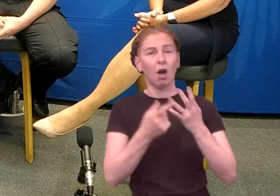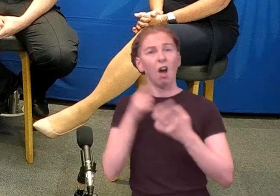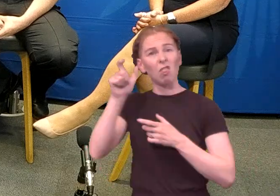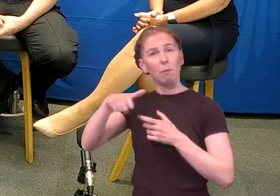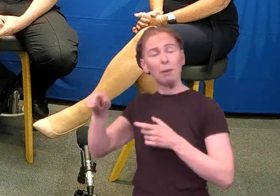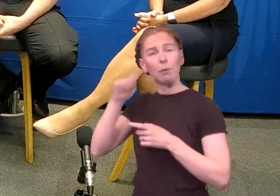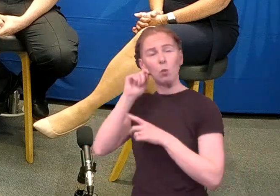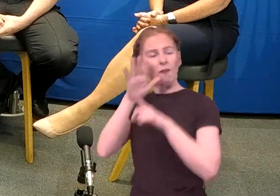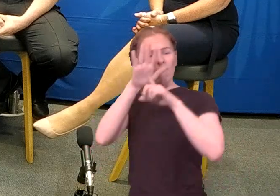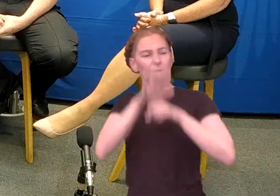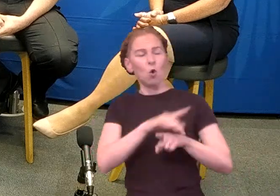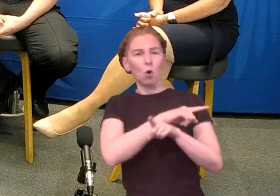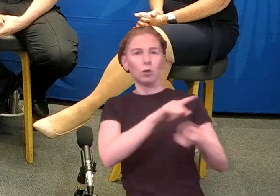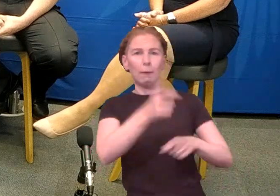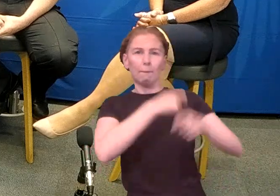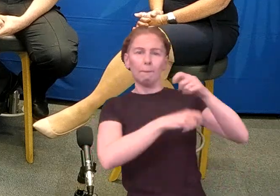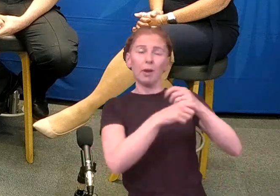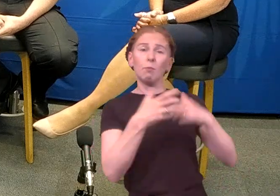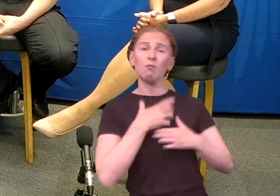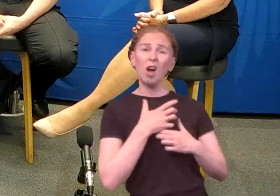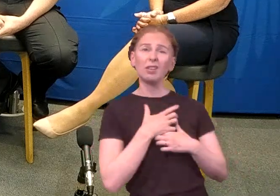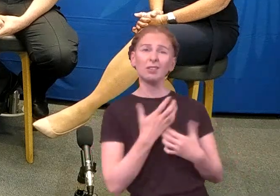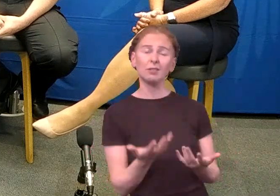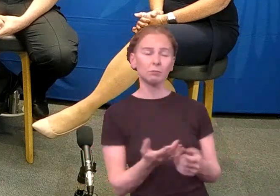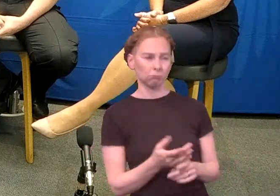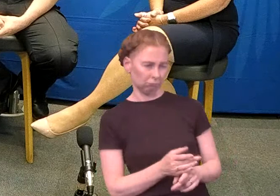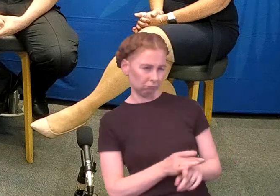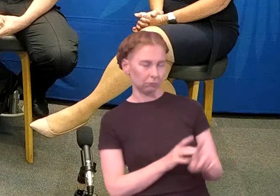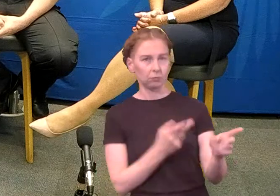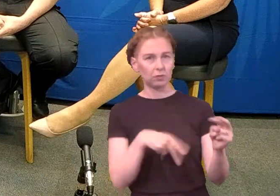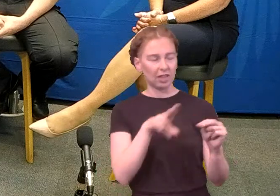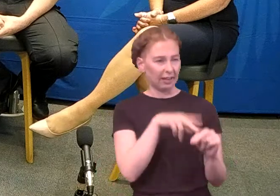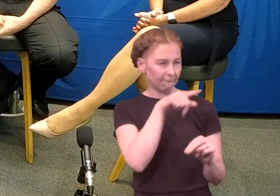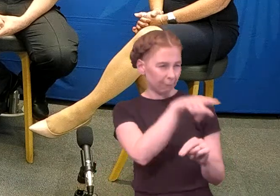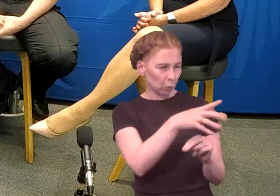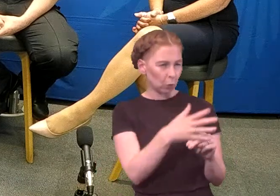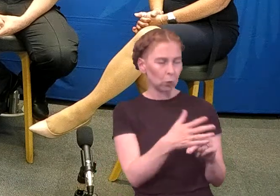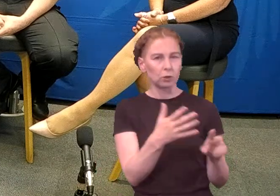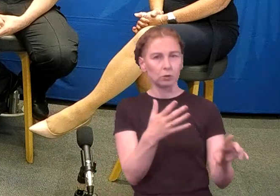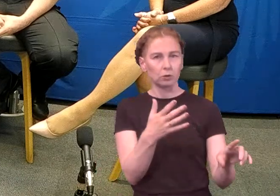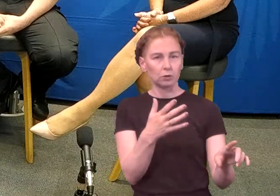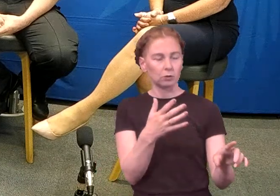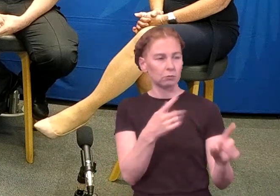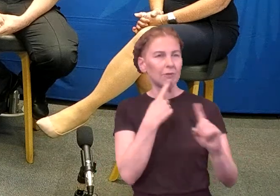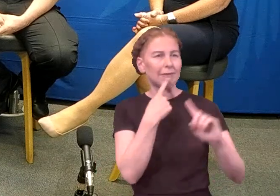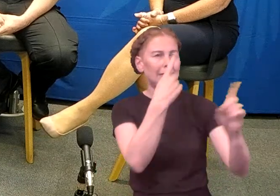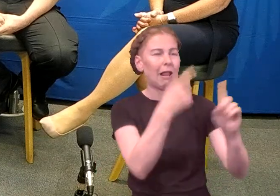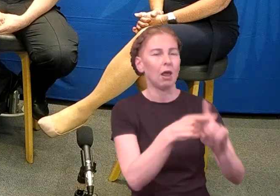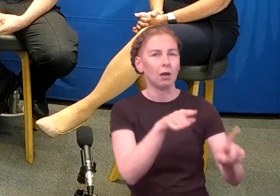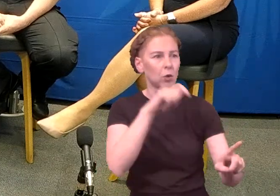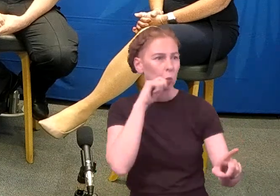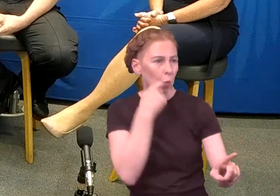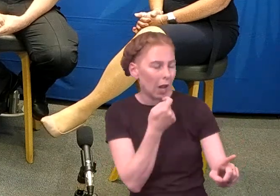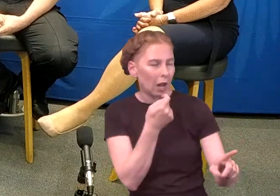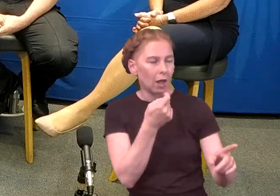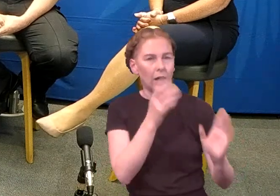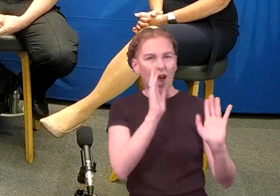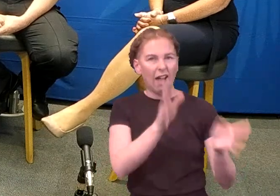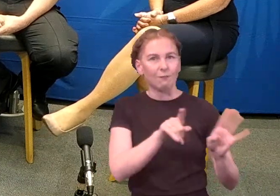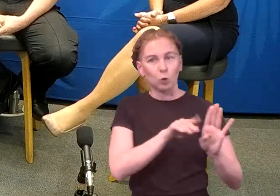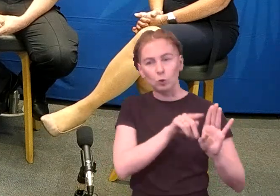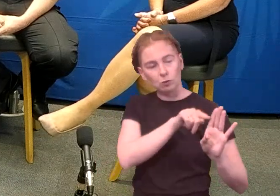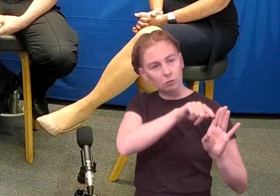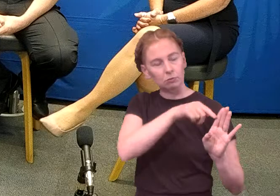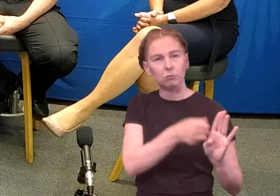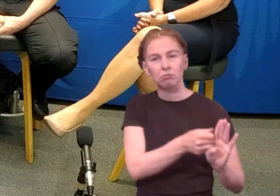sometimes that will be because of things like their immigration status, as well as being in fear and not in control of what's happening to them. So that